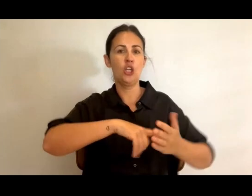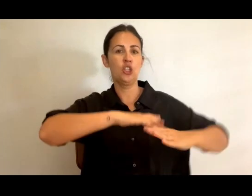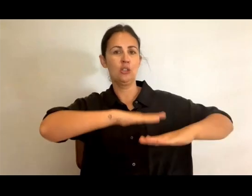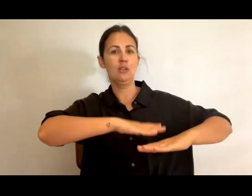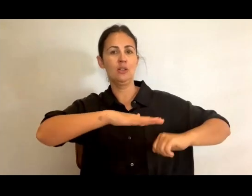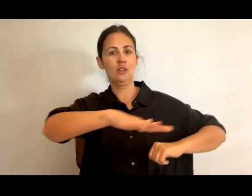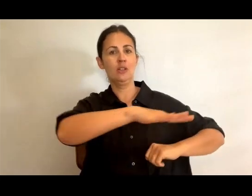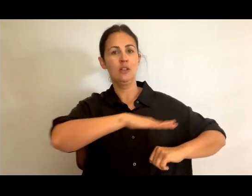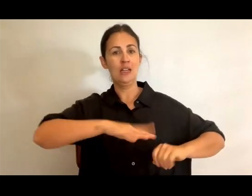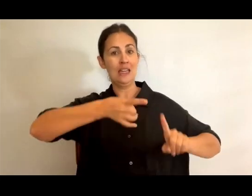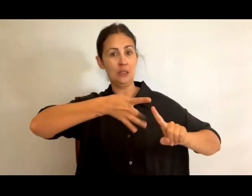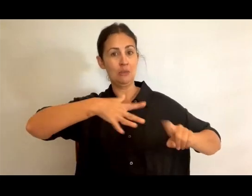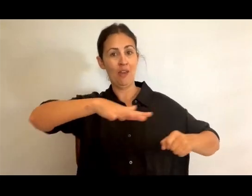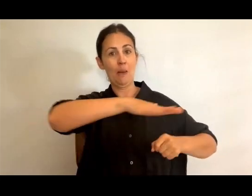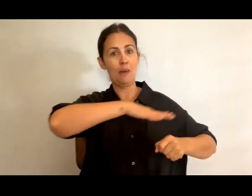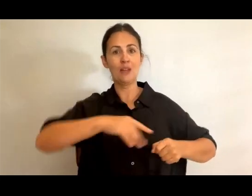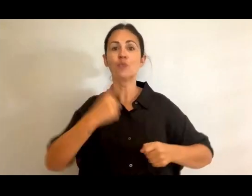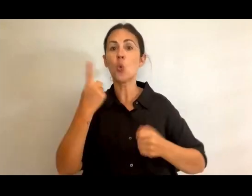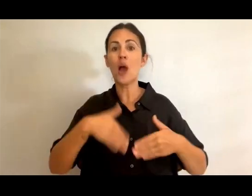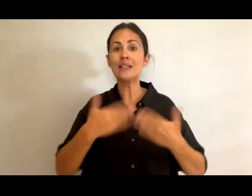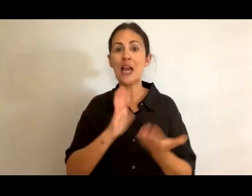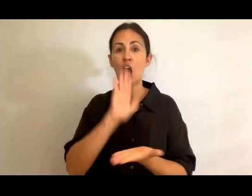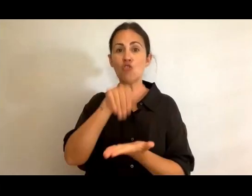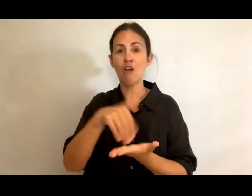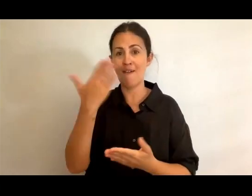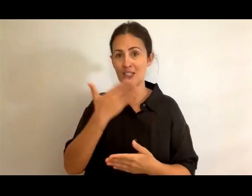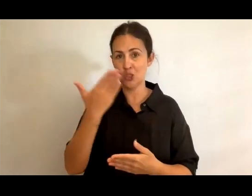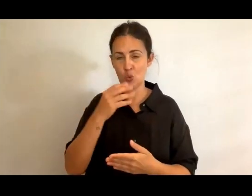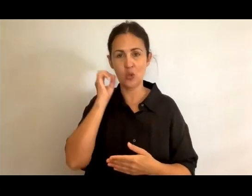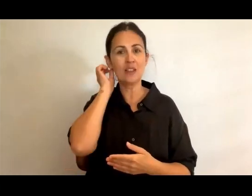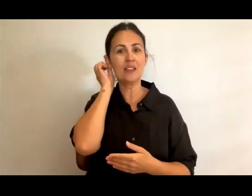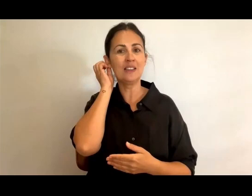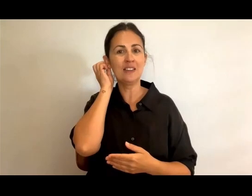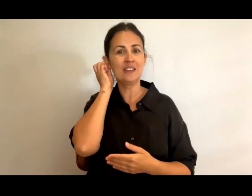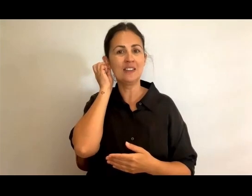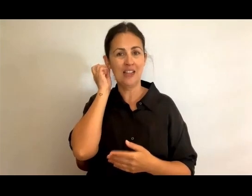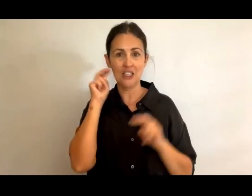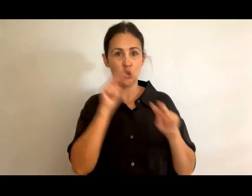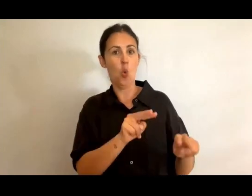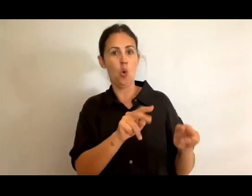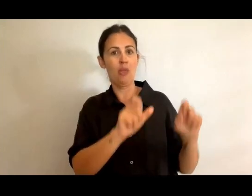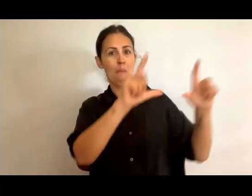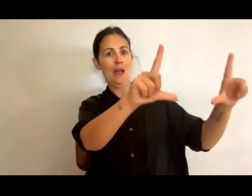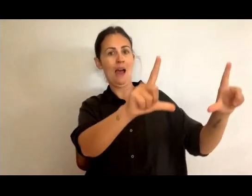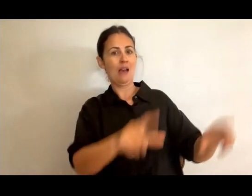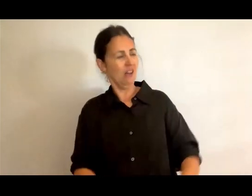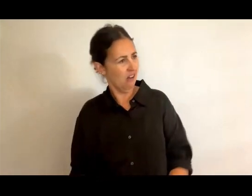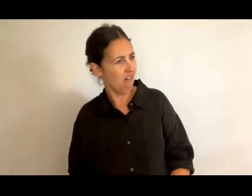walked into school one day, I wasn't part of this committee, I was greeted with this. So it's already become a really great point of